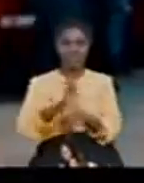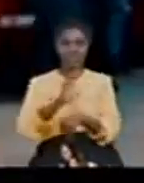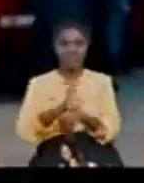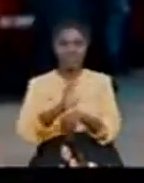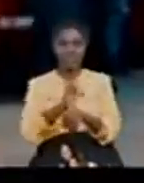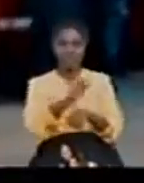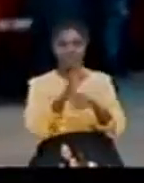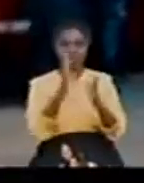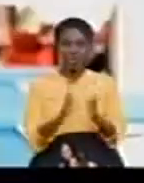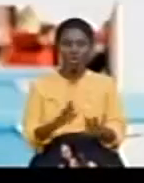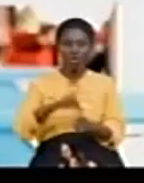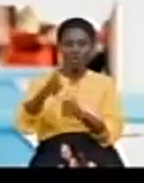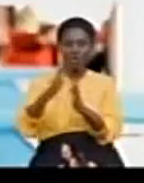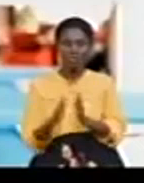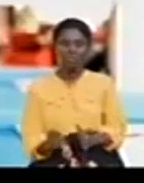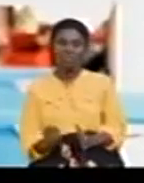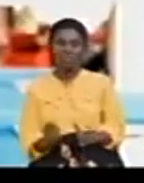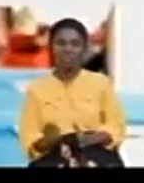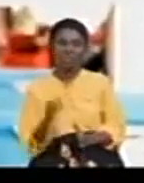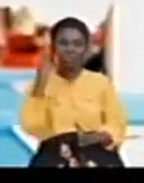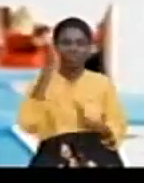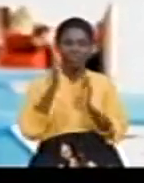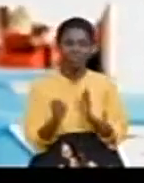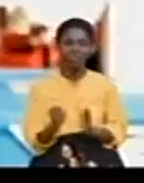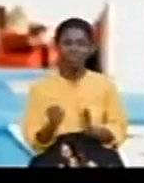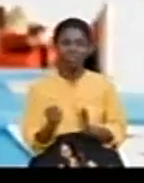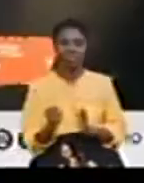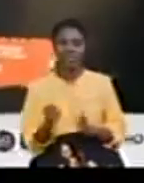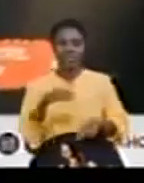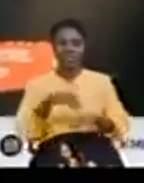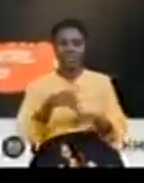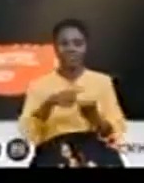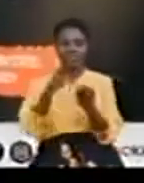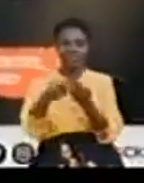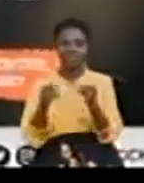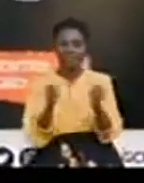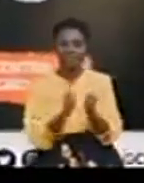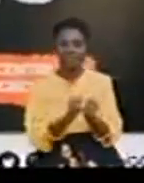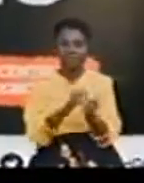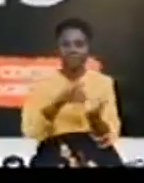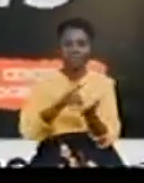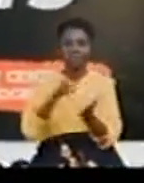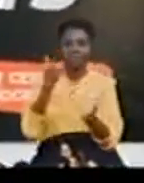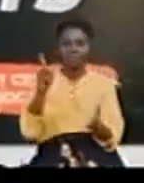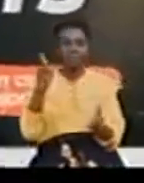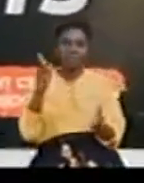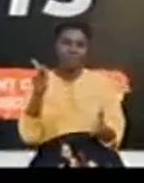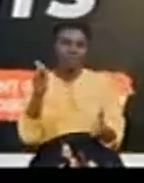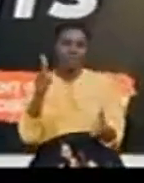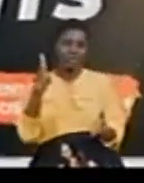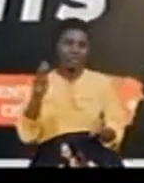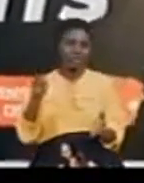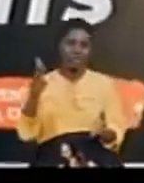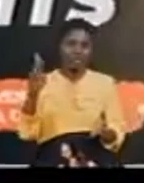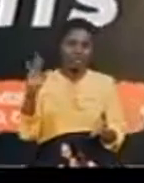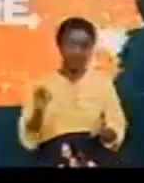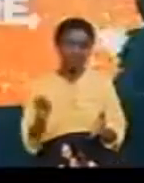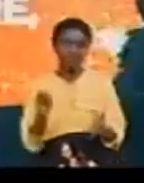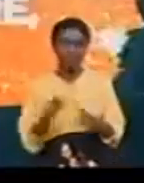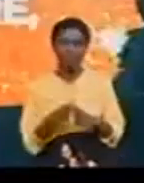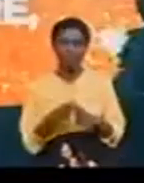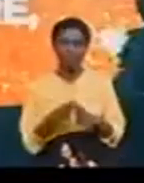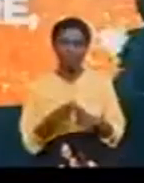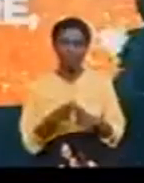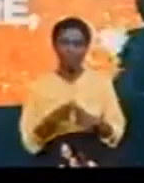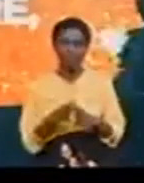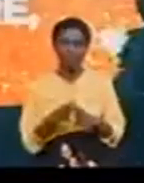their exclusive conference with Dr. KUMUYI, themed End Time Army for Latter-day Exploits, at the